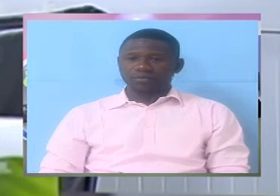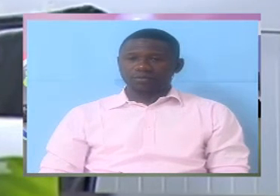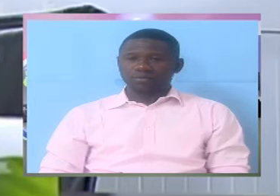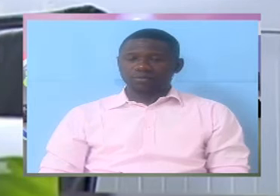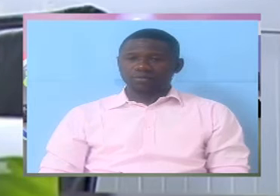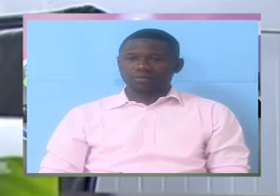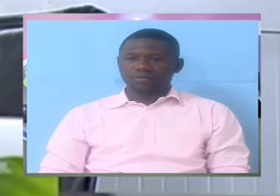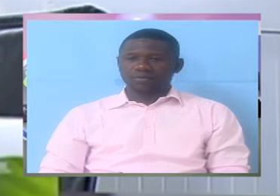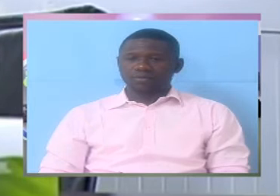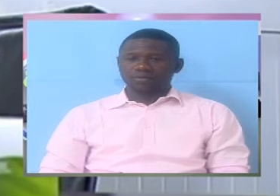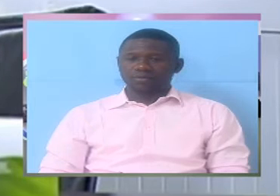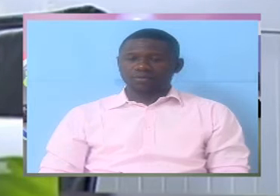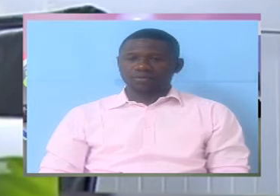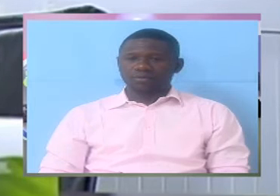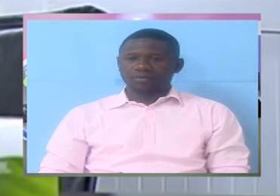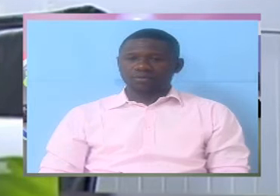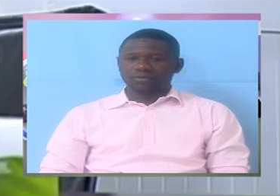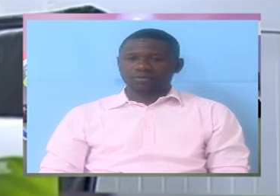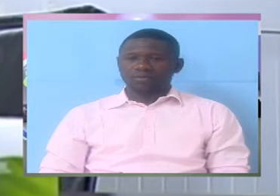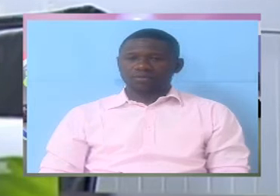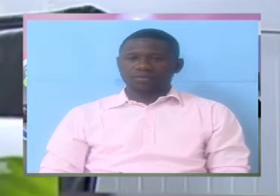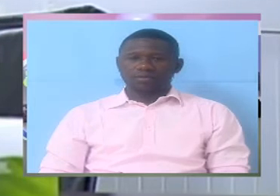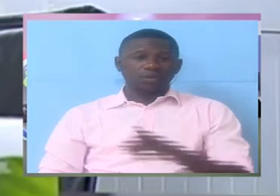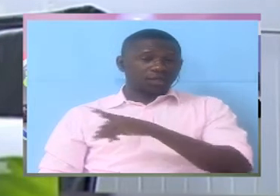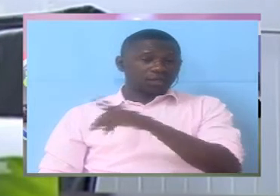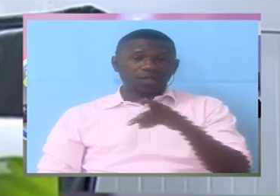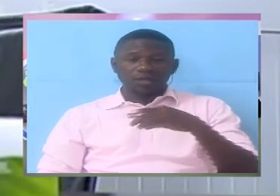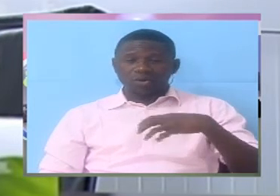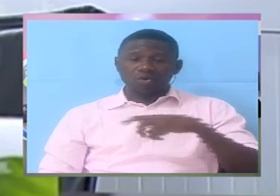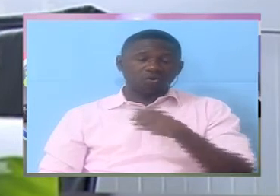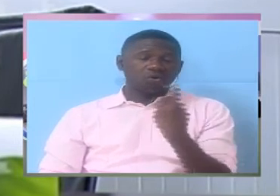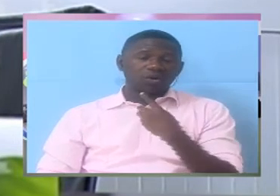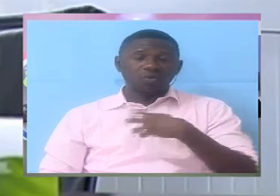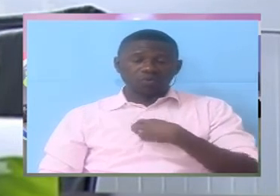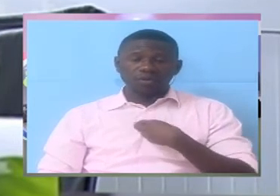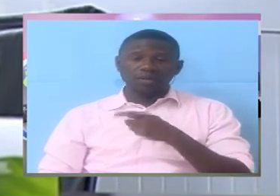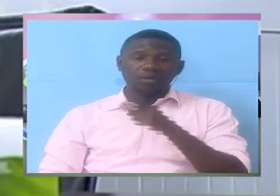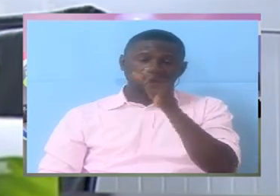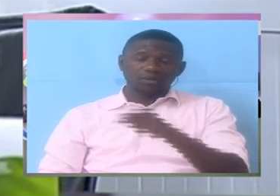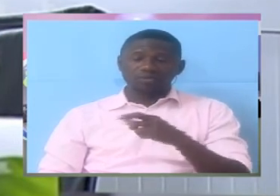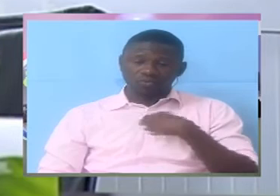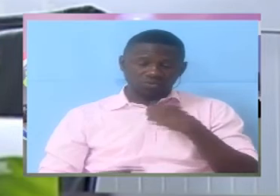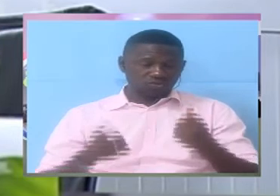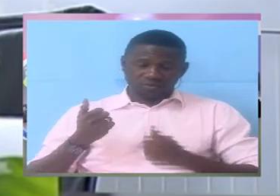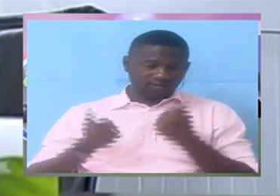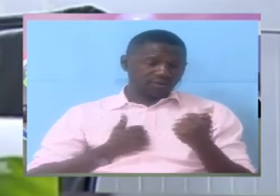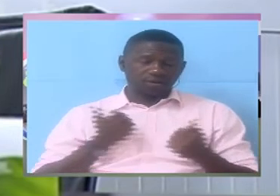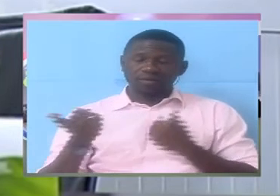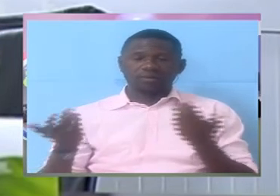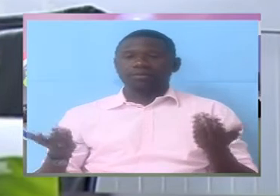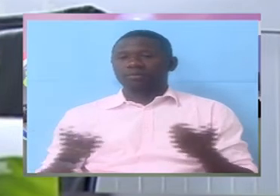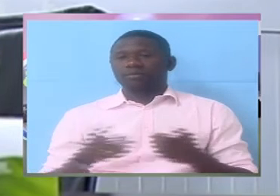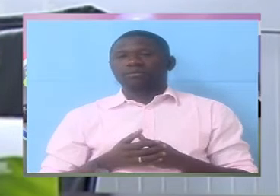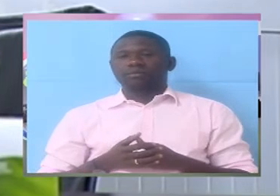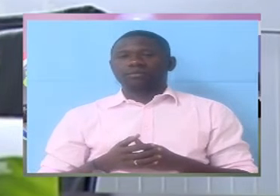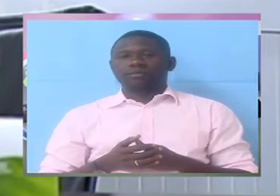They just want him to suffer. And that was the procedure.